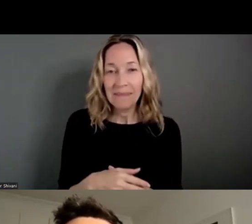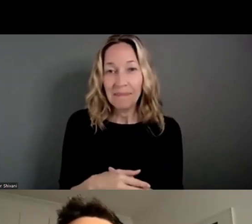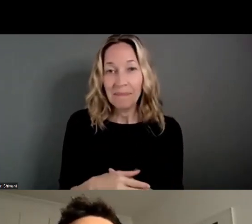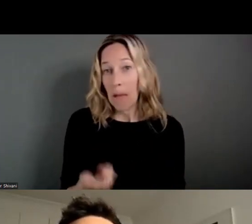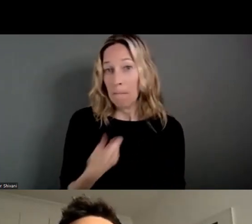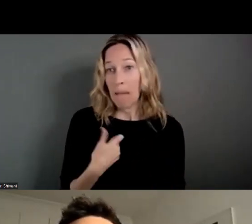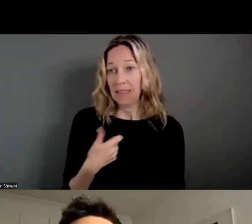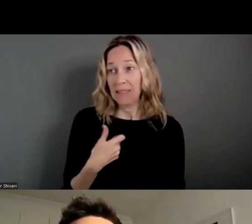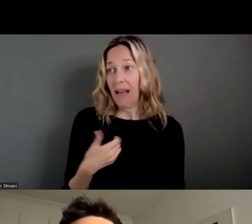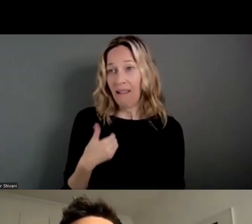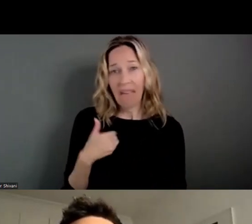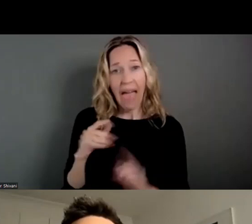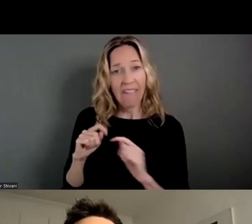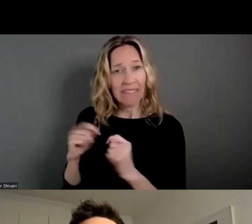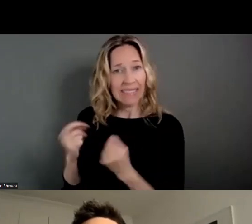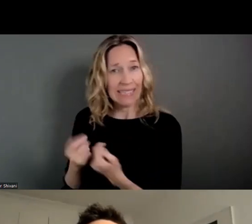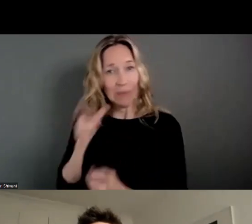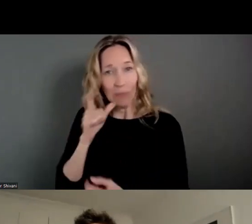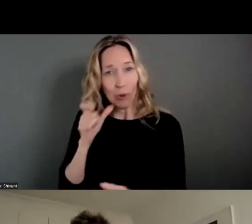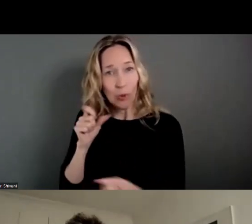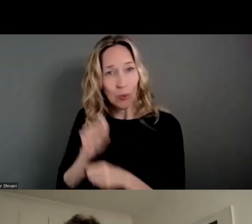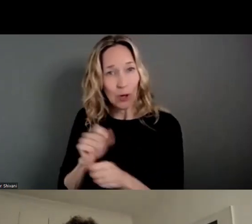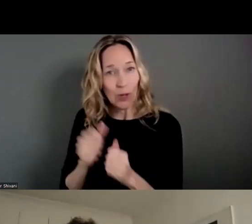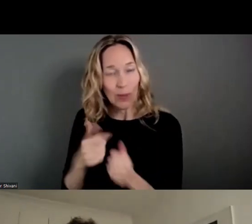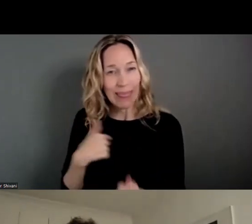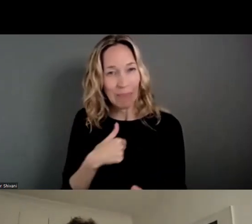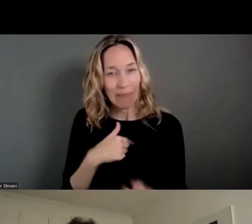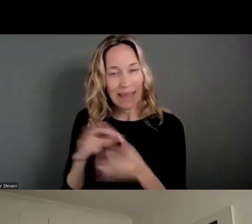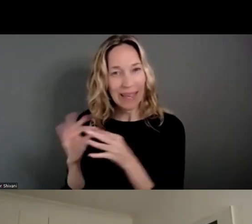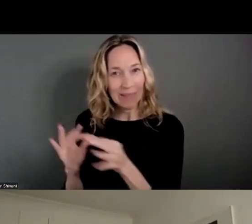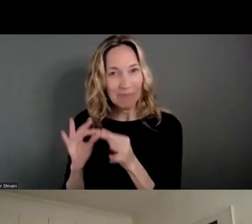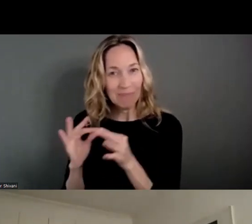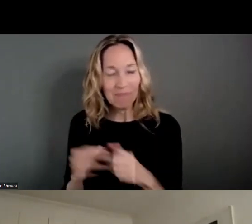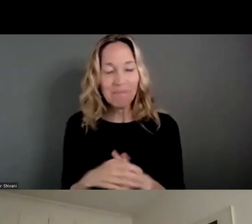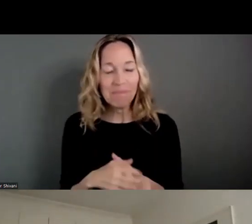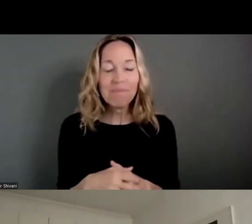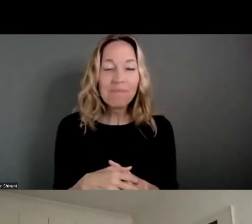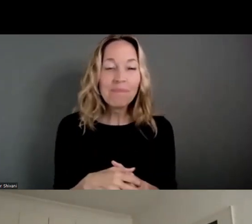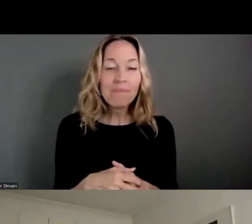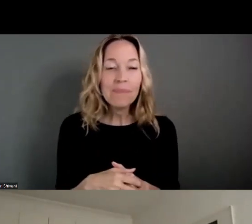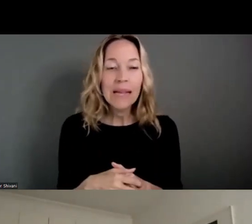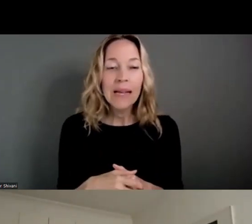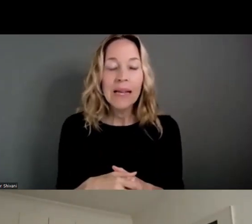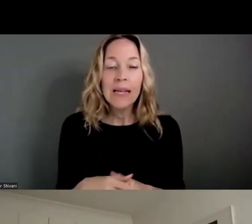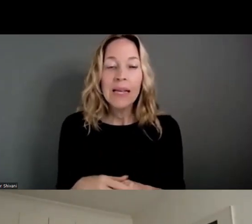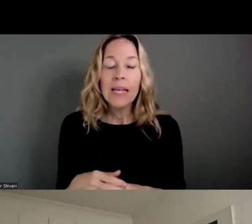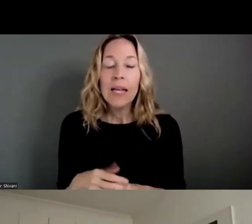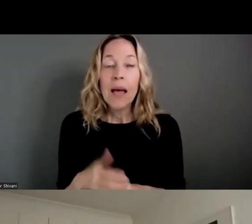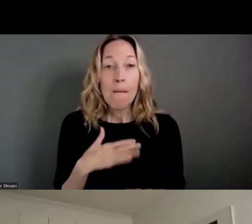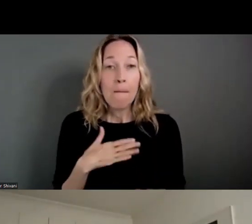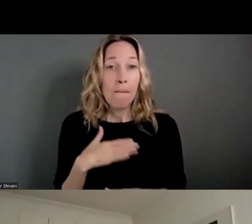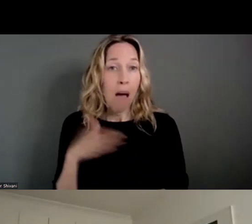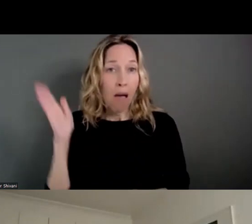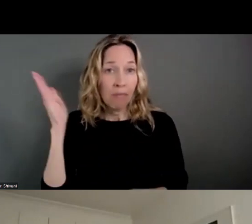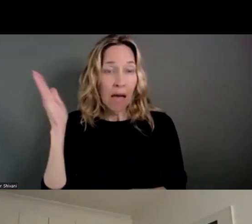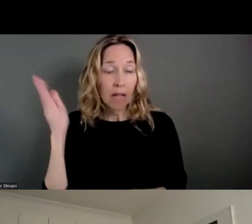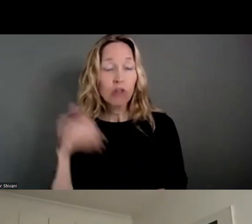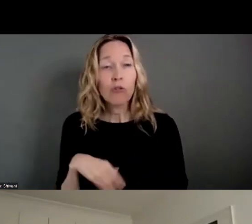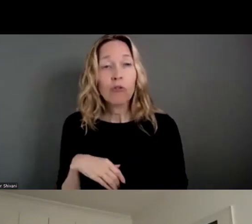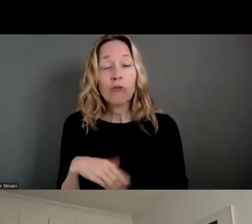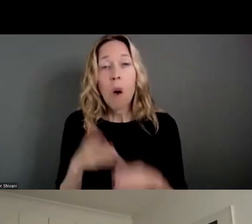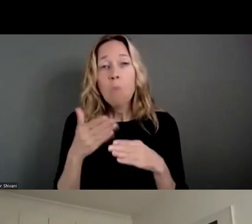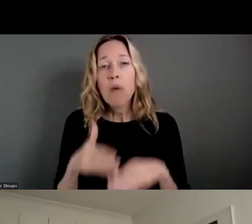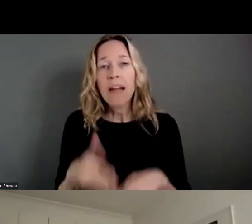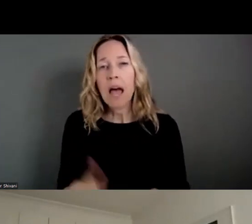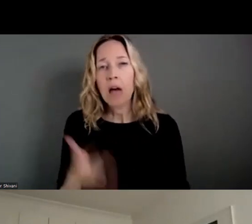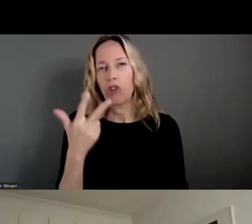So I have sort of broken this down into 3 areas to focus on when I